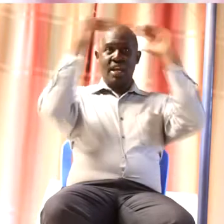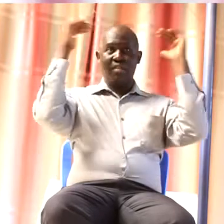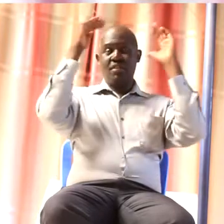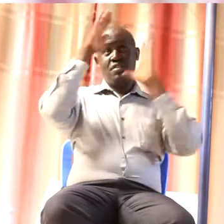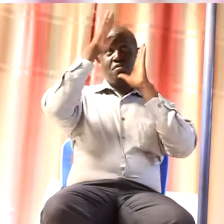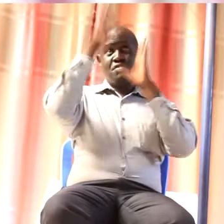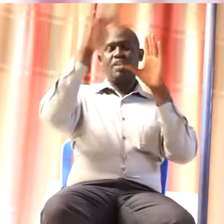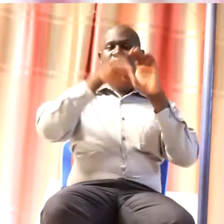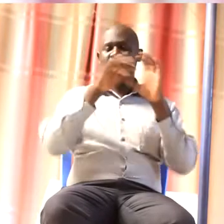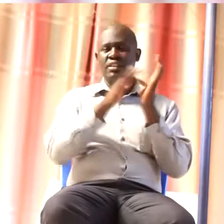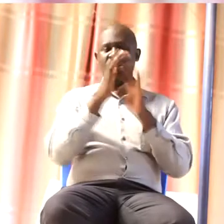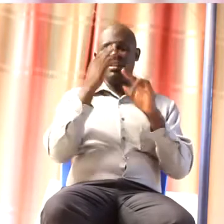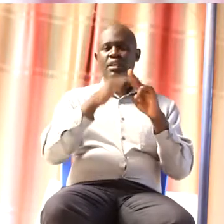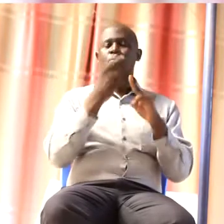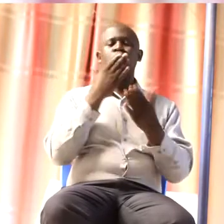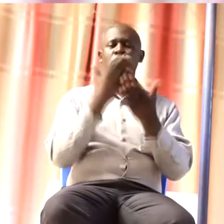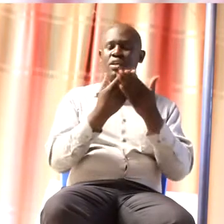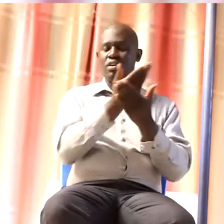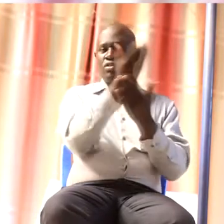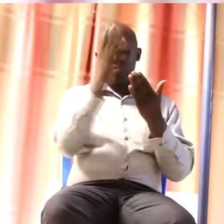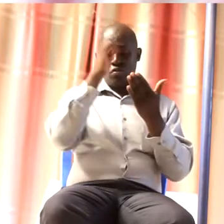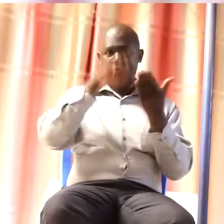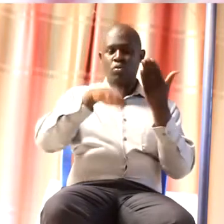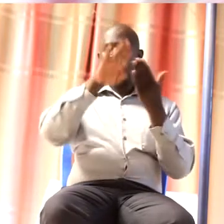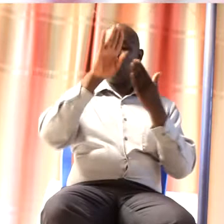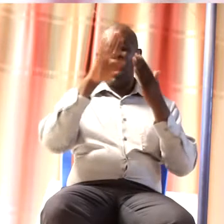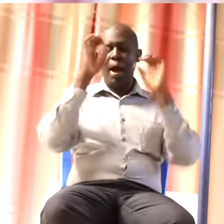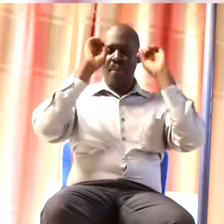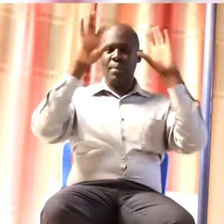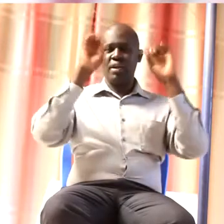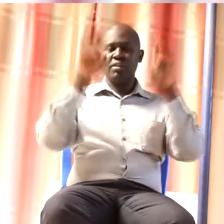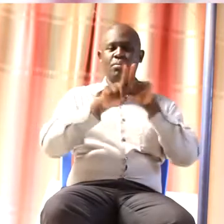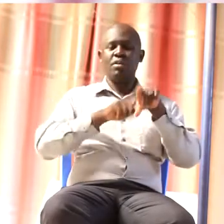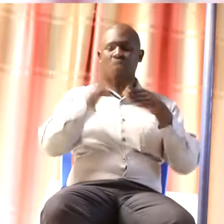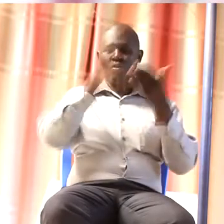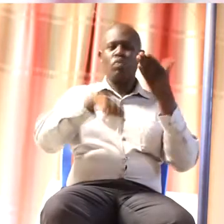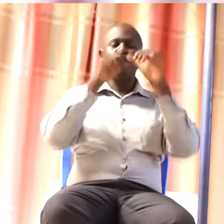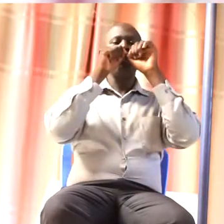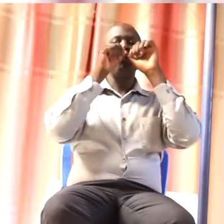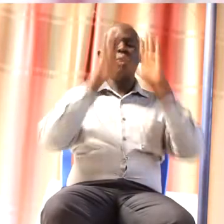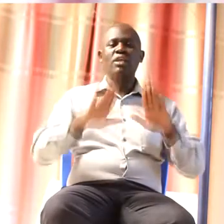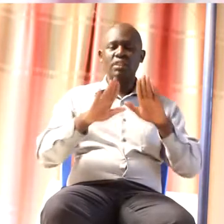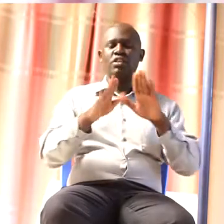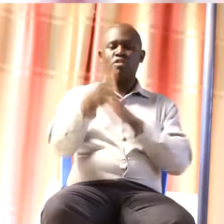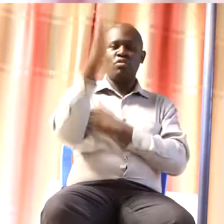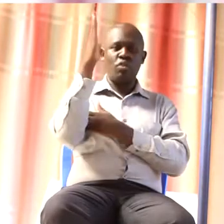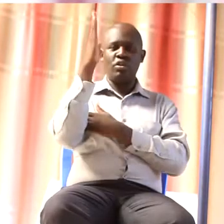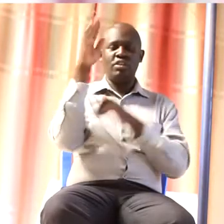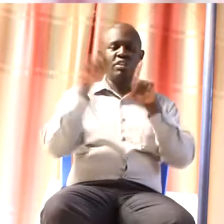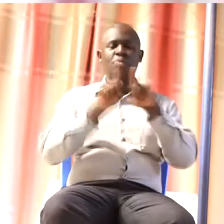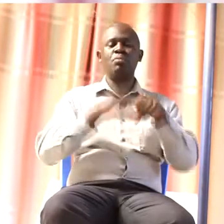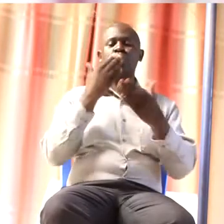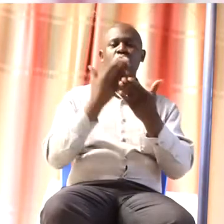name, I thank you for your miracles. I thank you for the blessings of God that make rich and that no sorrow. I thank you